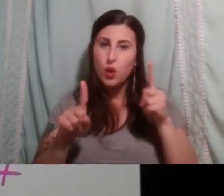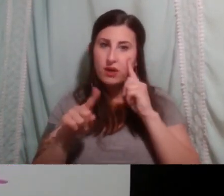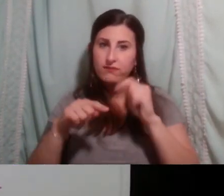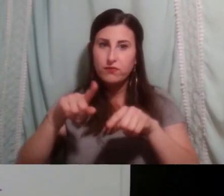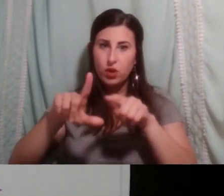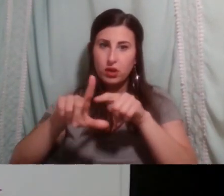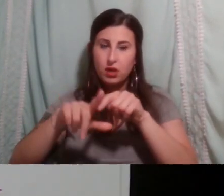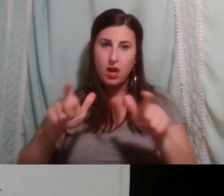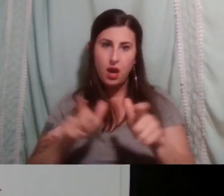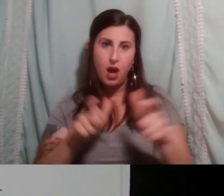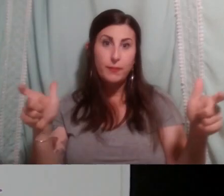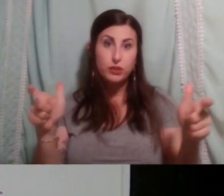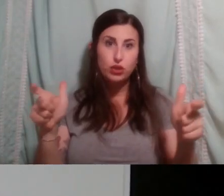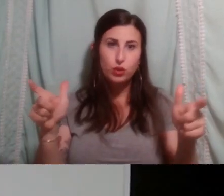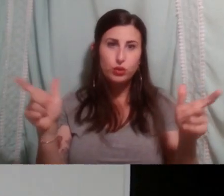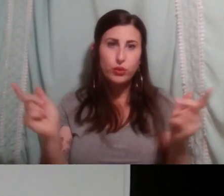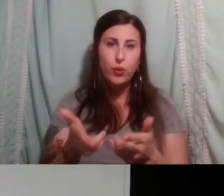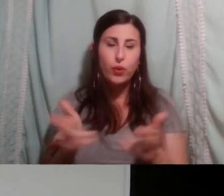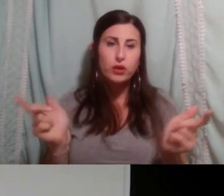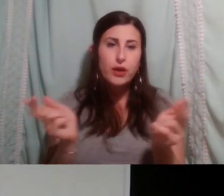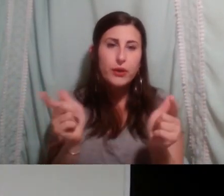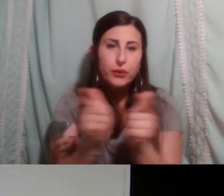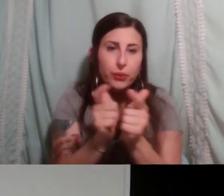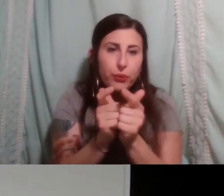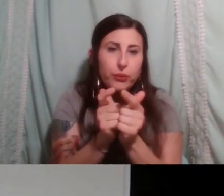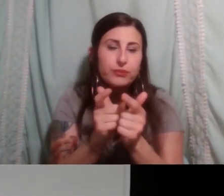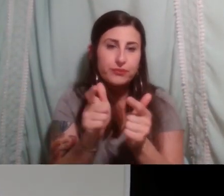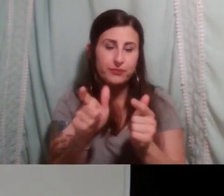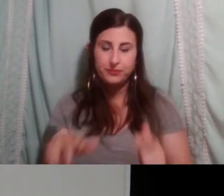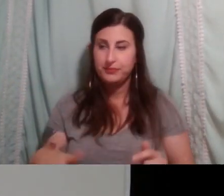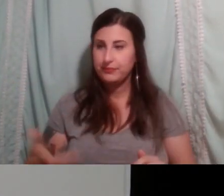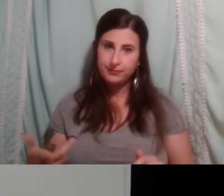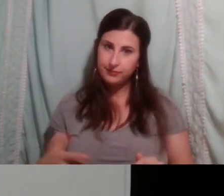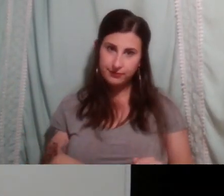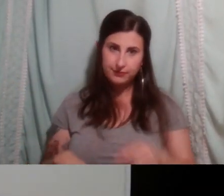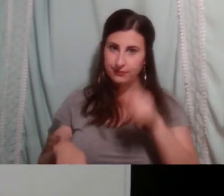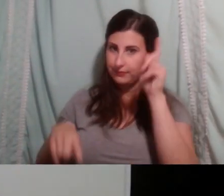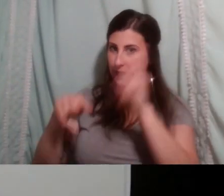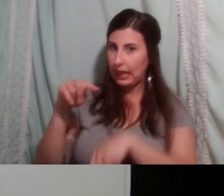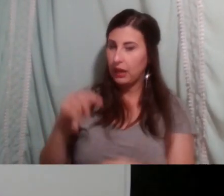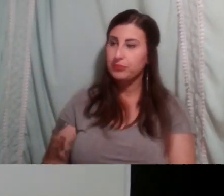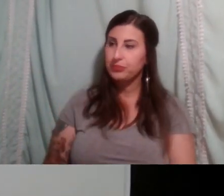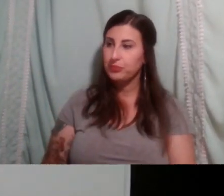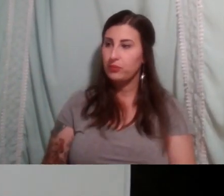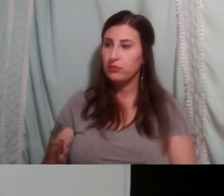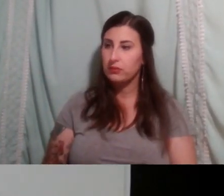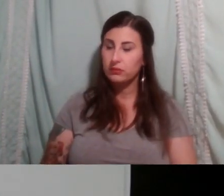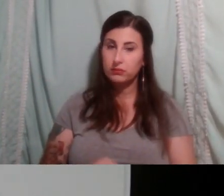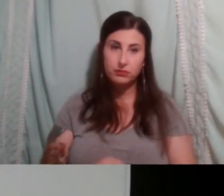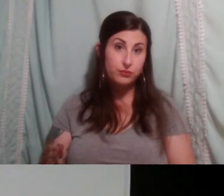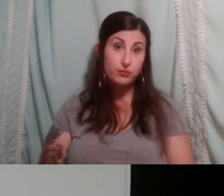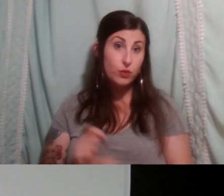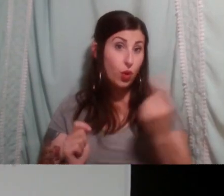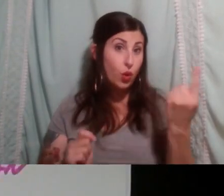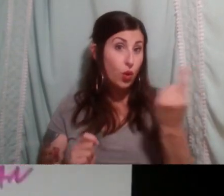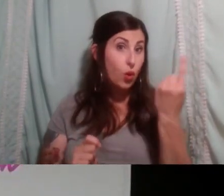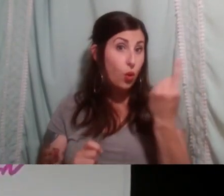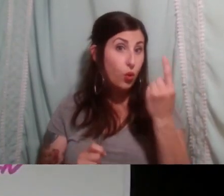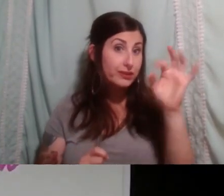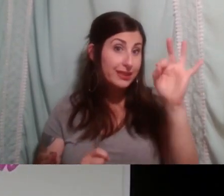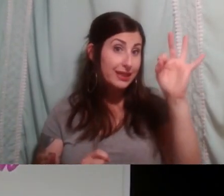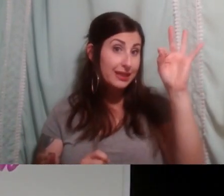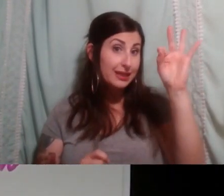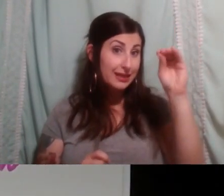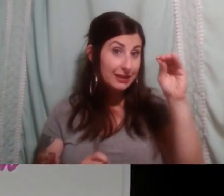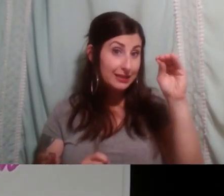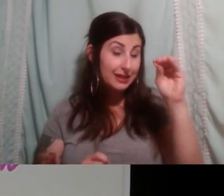obtuse angles or really acute angles. All right, it has to be a 90-degree